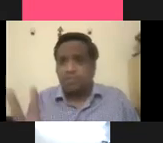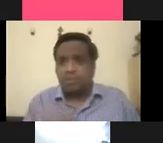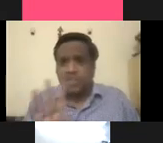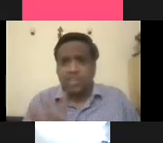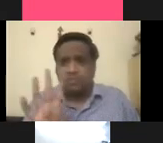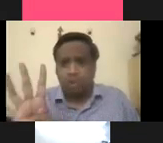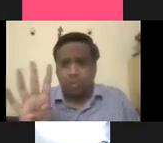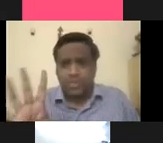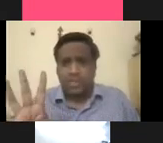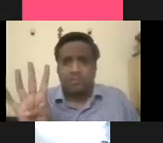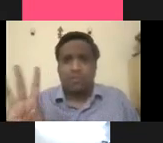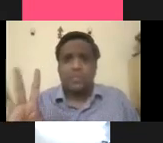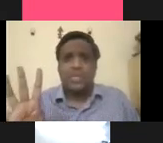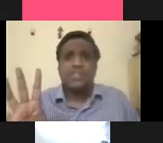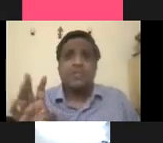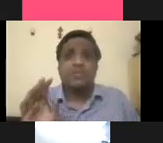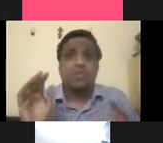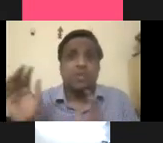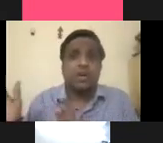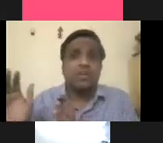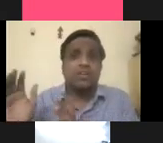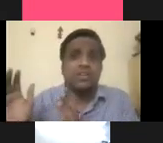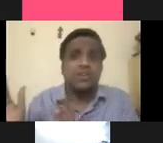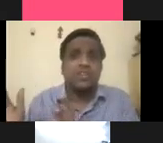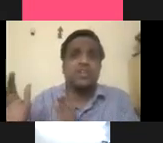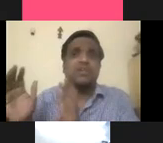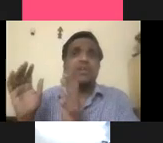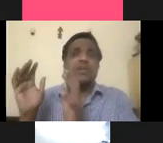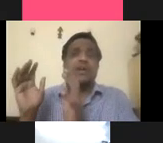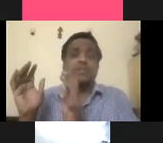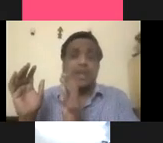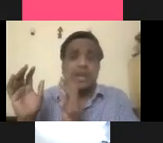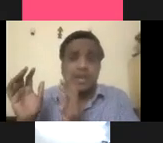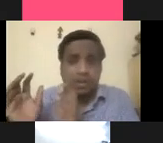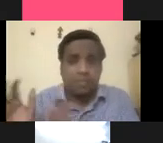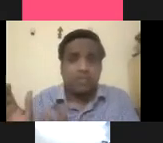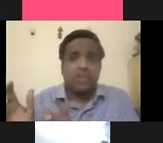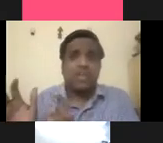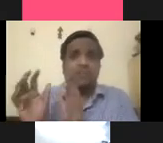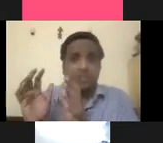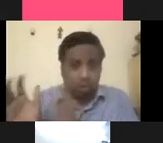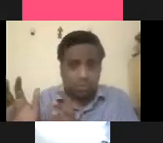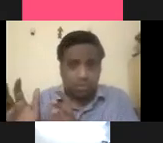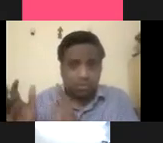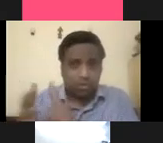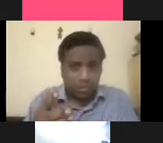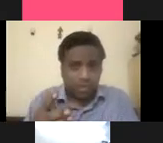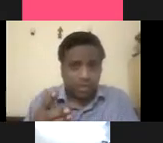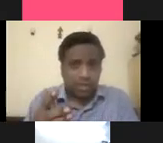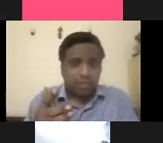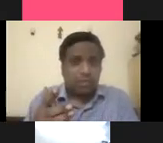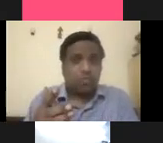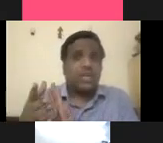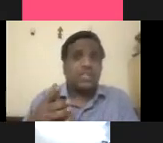Many of you mentioned 4%, that 4% is a quota or a reservation made in Government of India for jobs, you know,